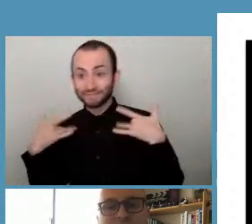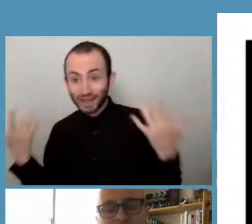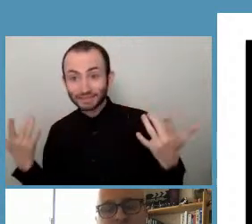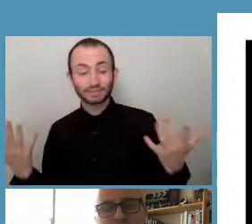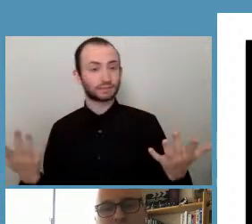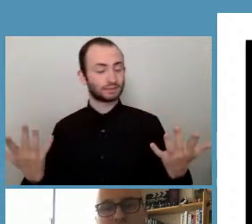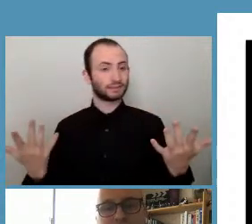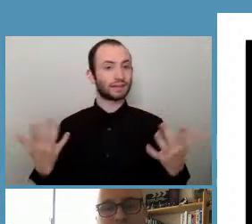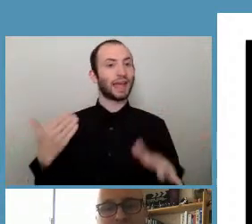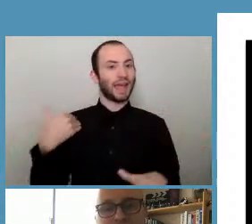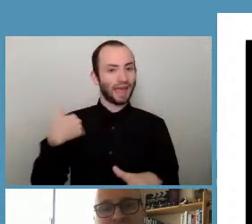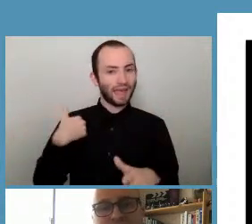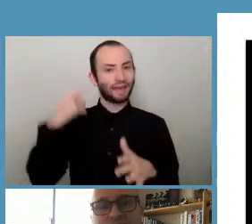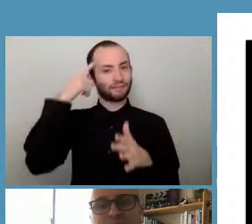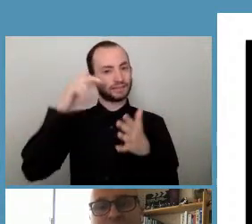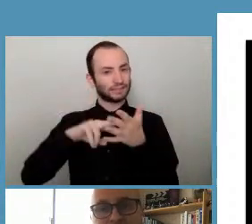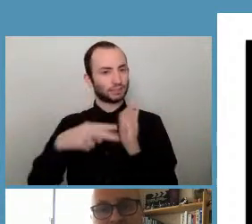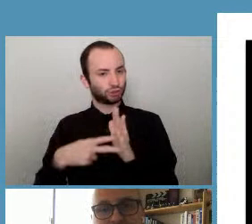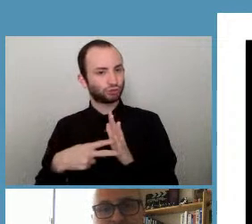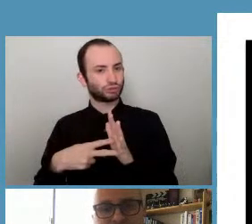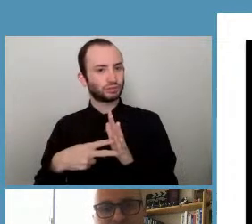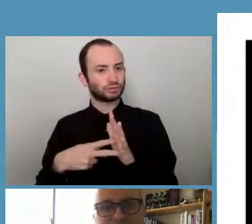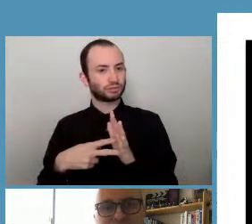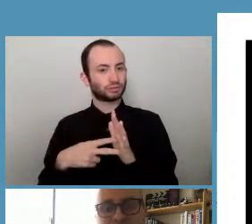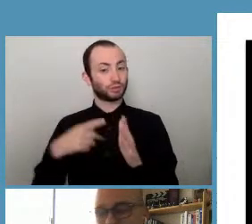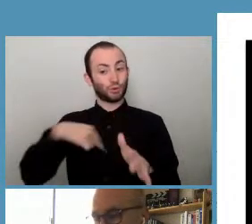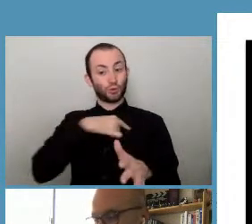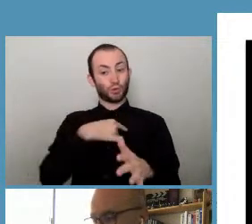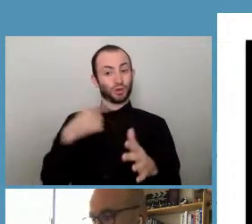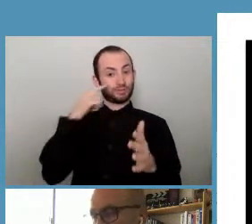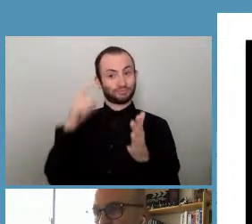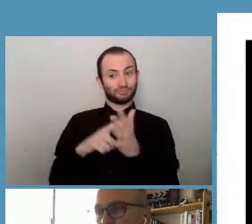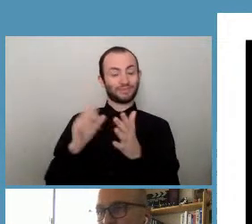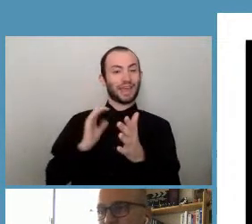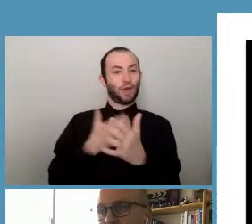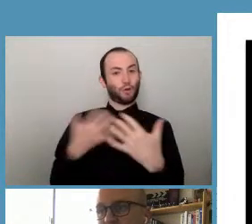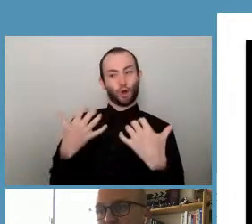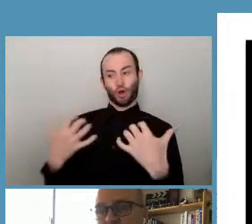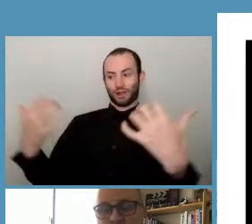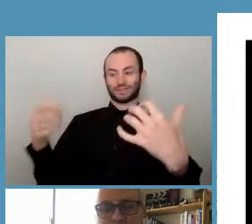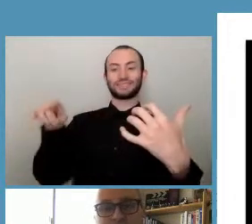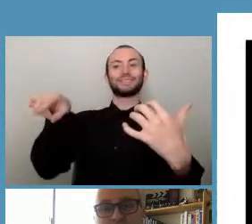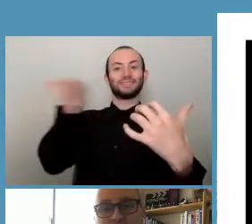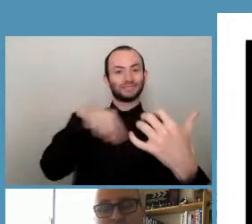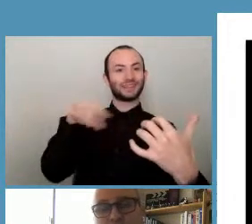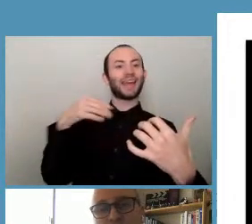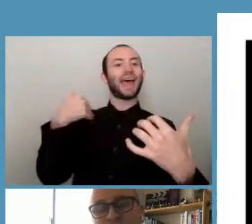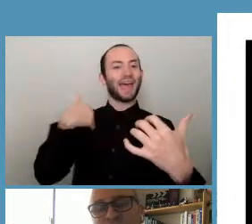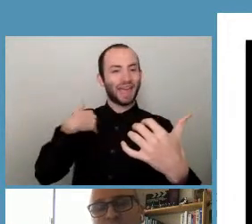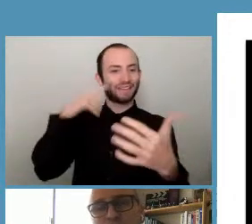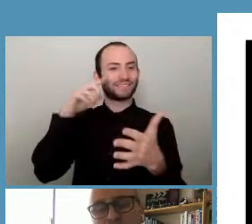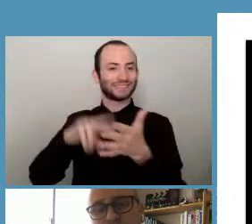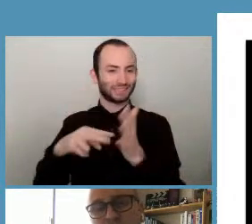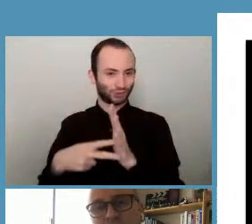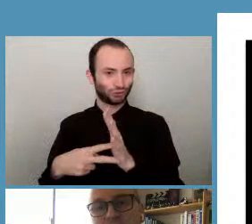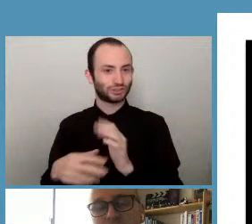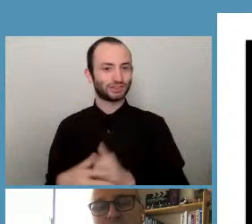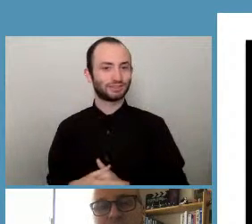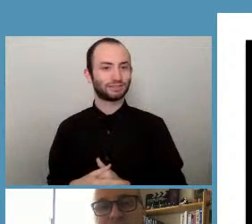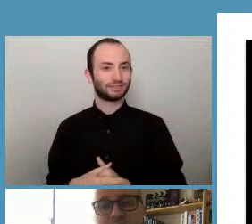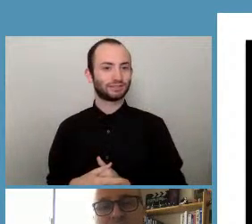intentions, and we also want to recognize that our audience has intentions. And so what we want to do is ensure that we're living up to